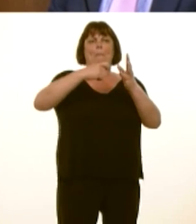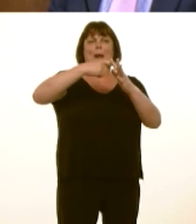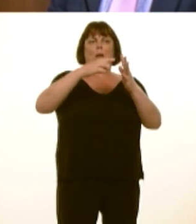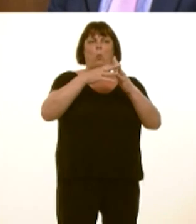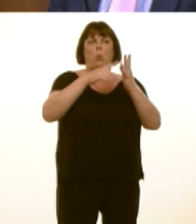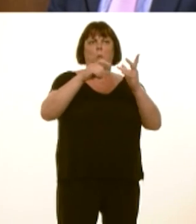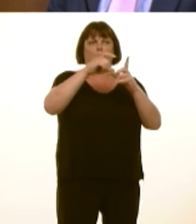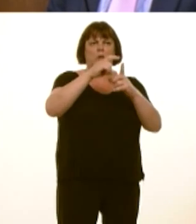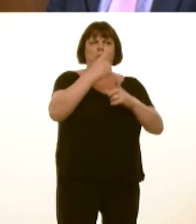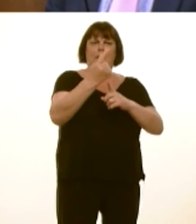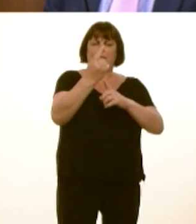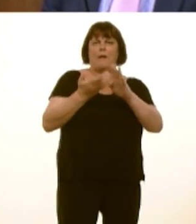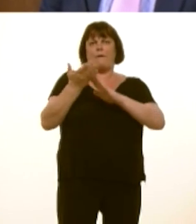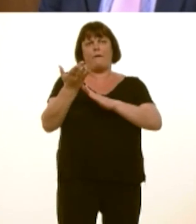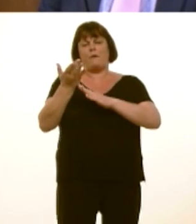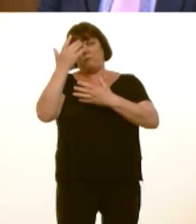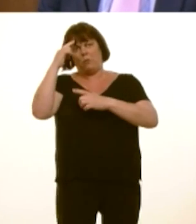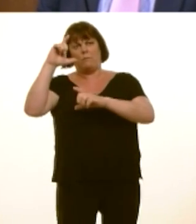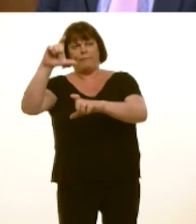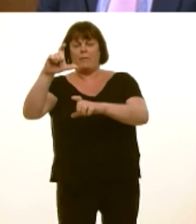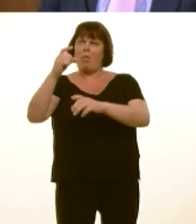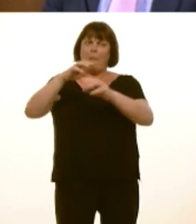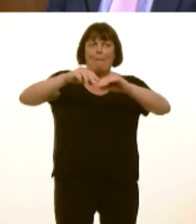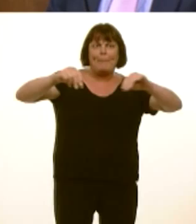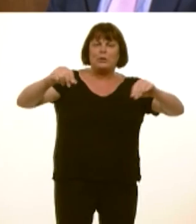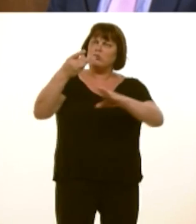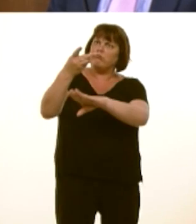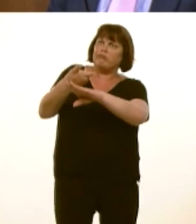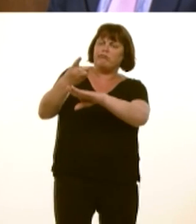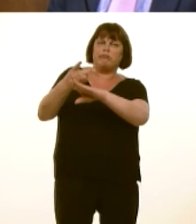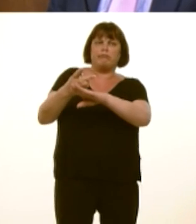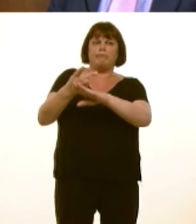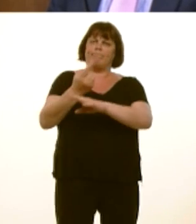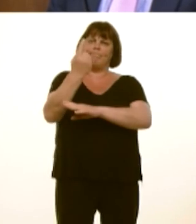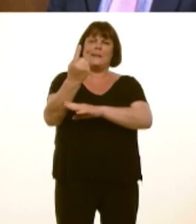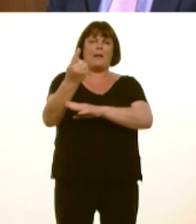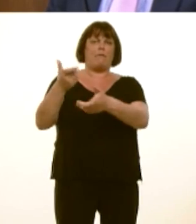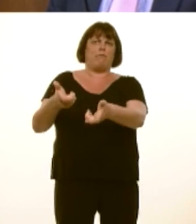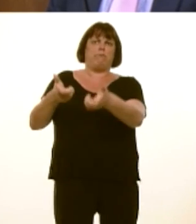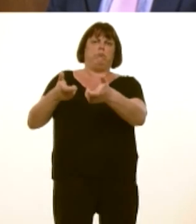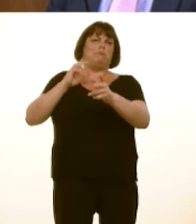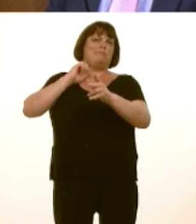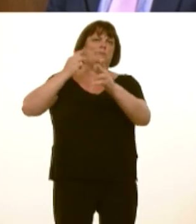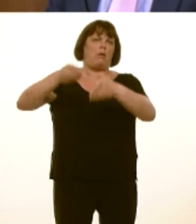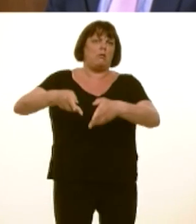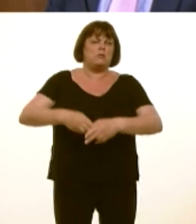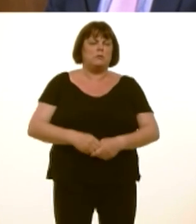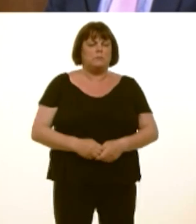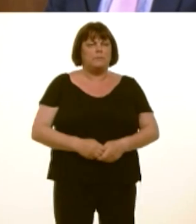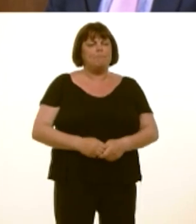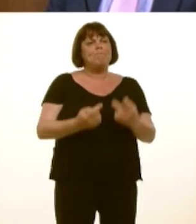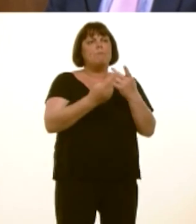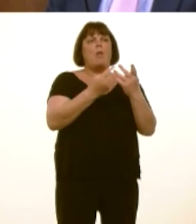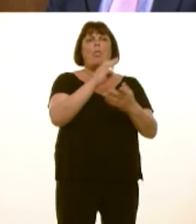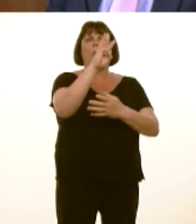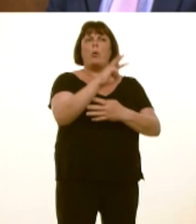in Sousse when a gunman began firing on Friday and she was killed. Other Welsh people